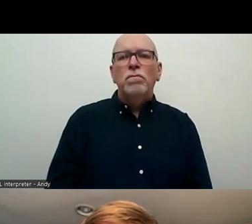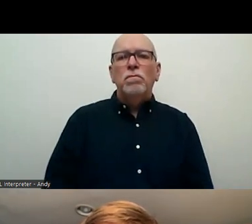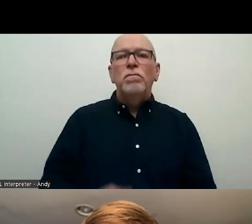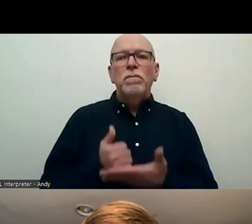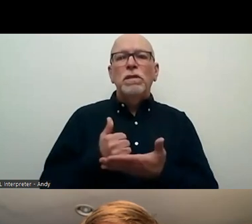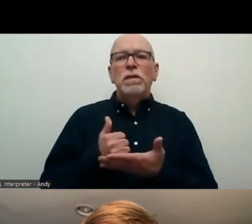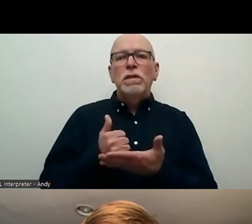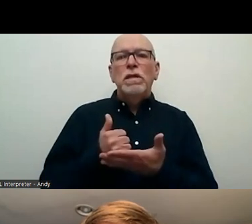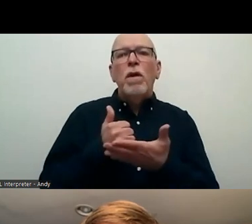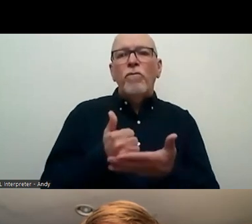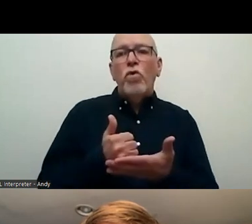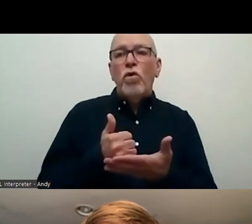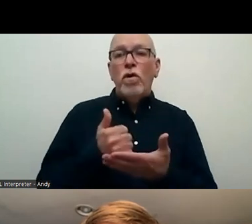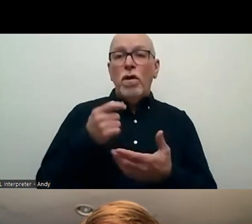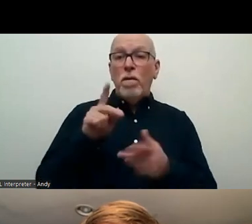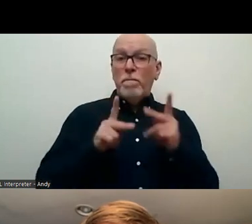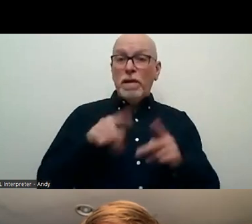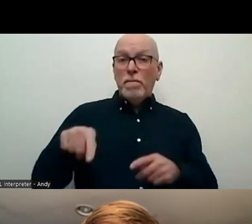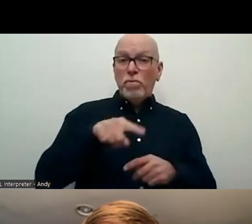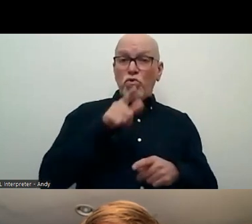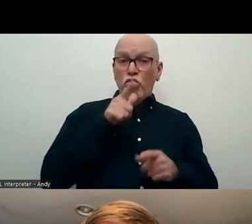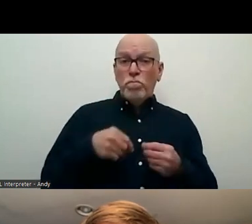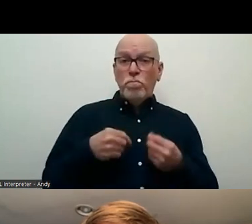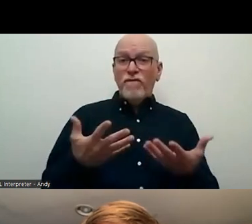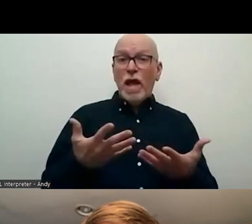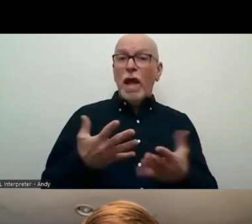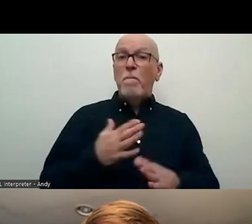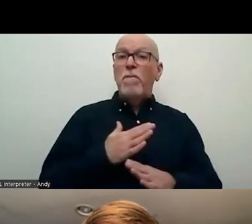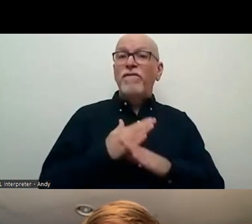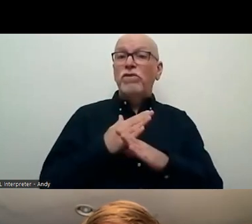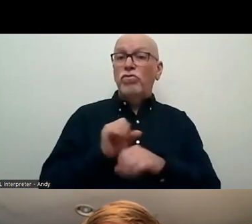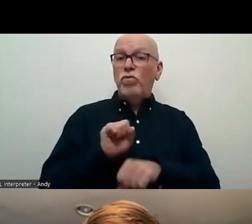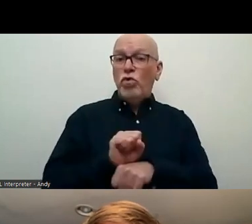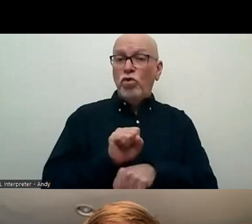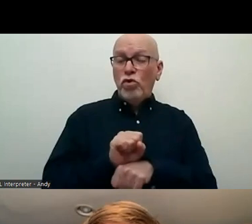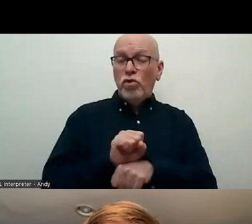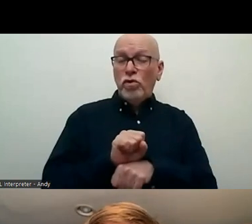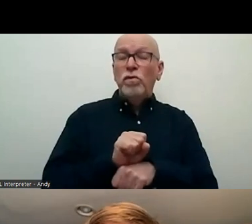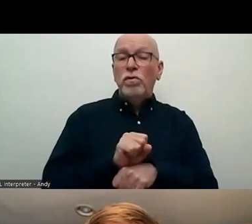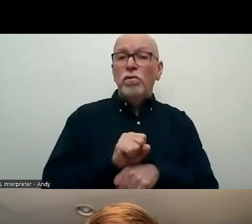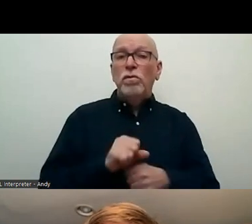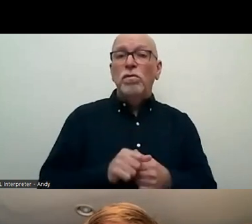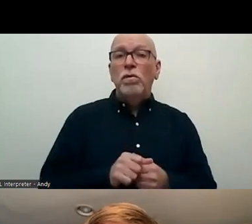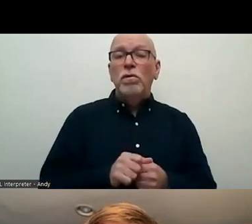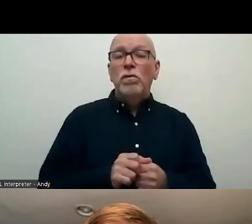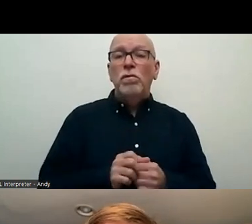It's helpful that people would provide prevention work. It's they